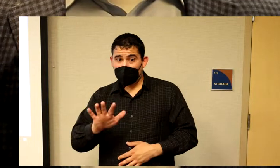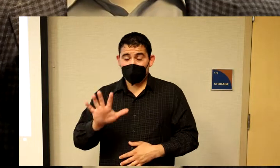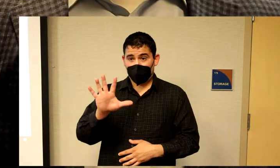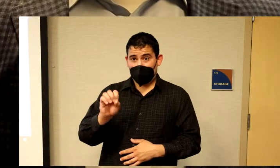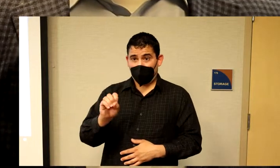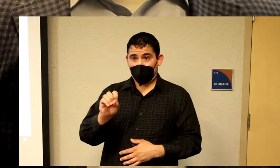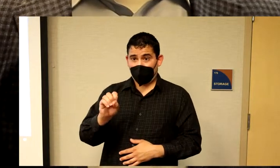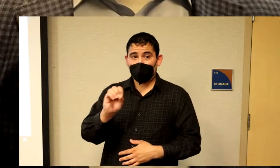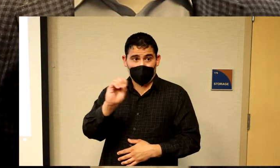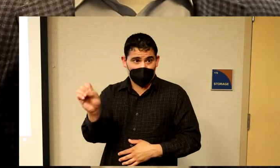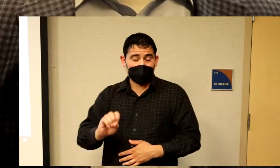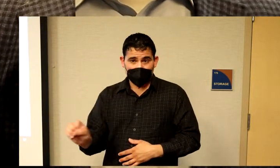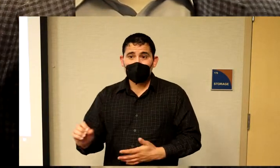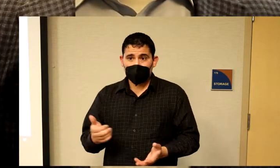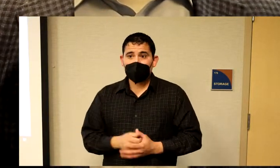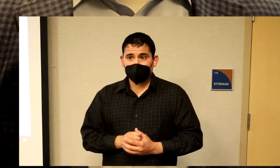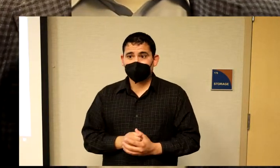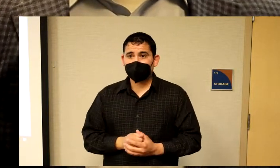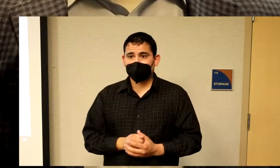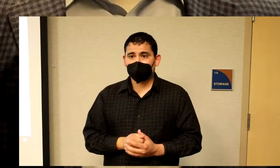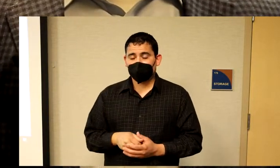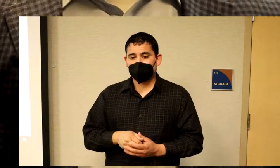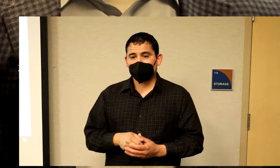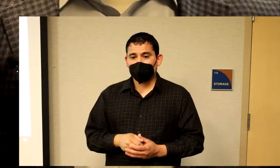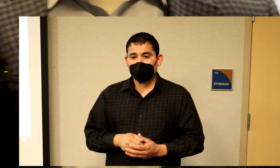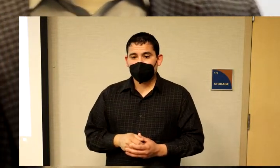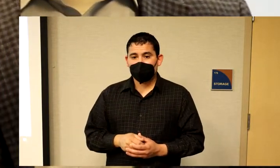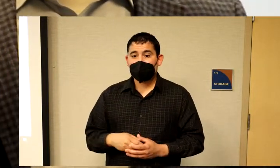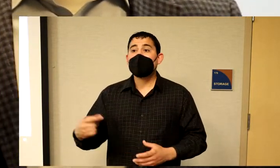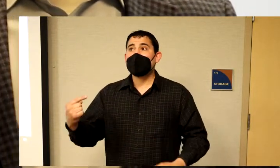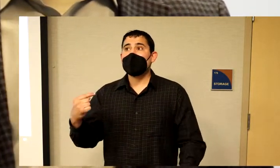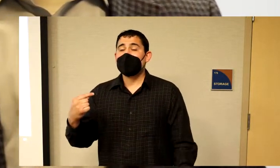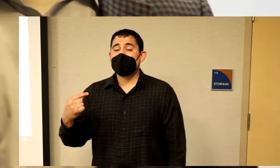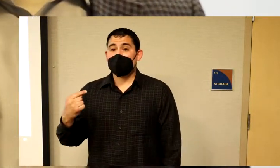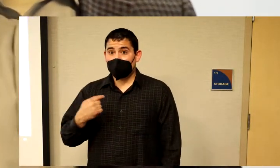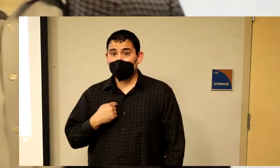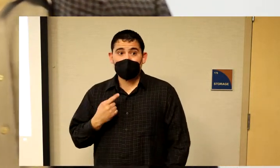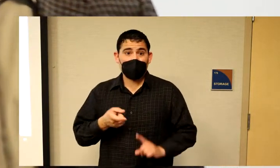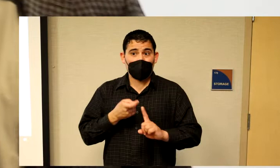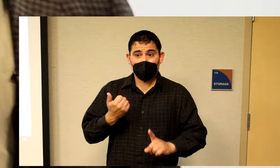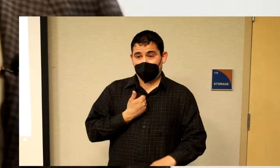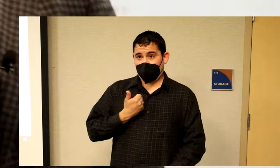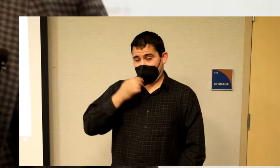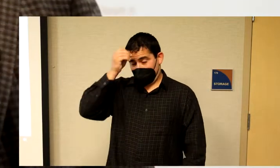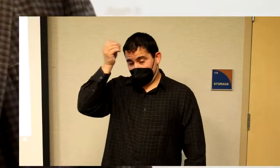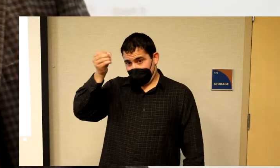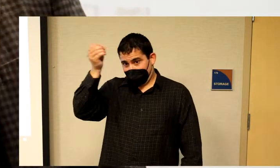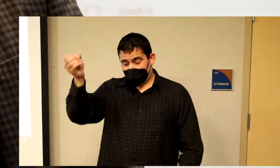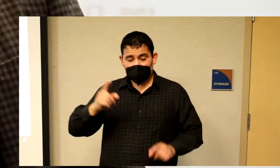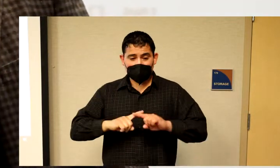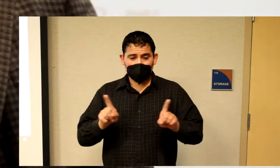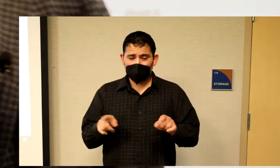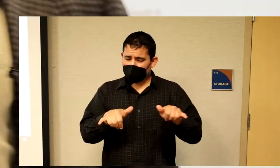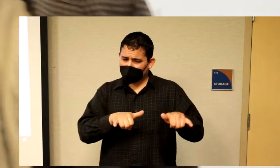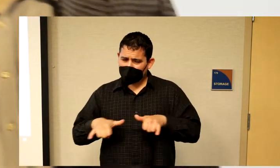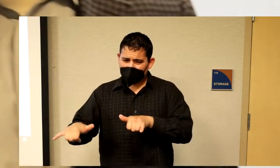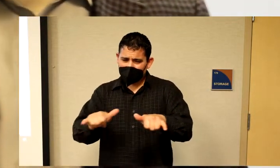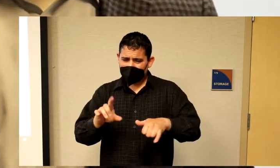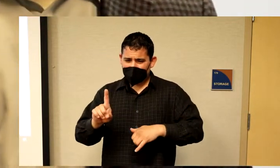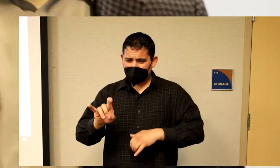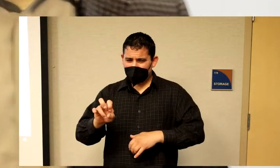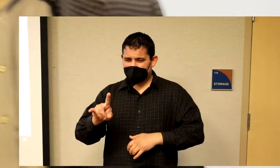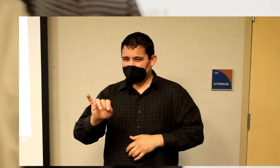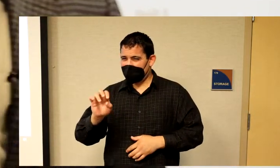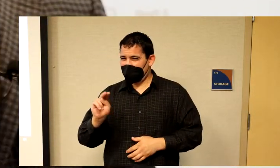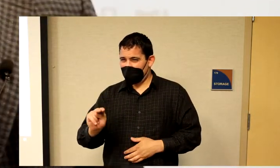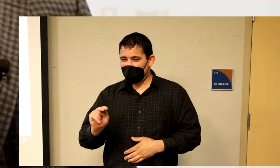this is truly me speaking off the top of my head, but I would guess that the standard deviation for something like that would be 2